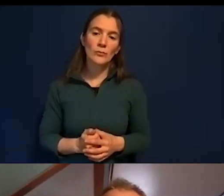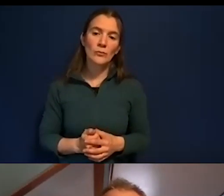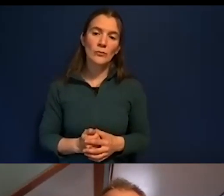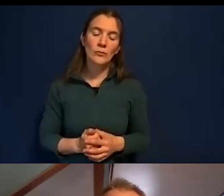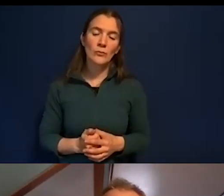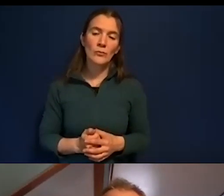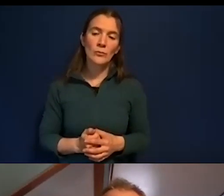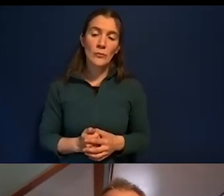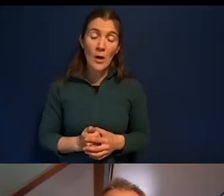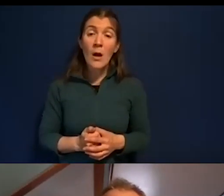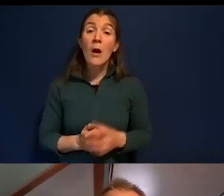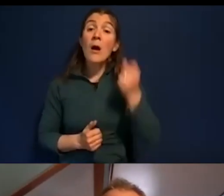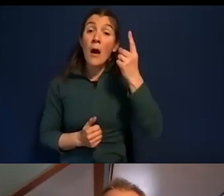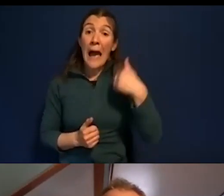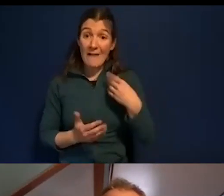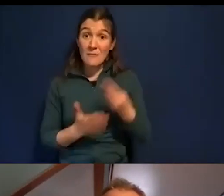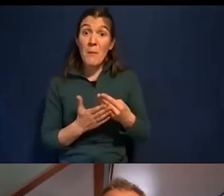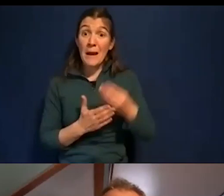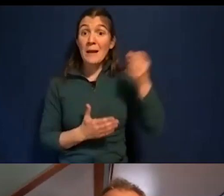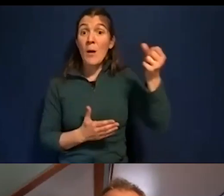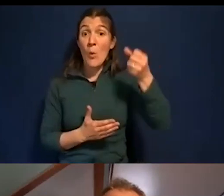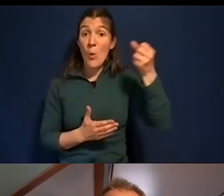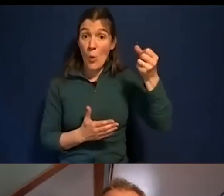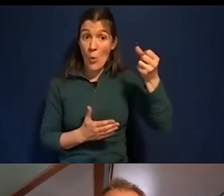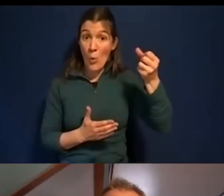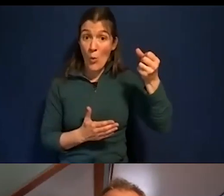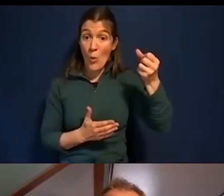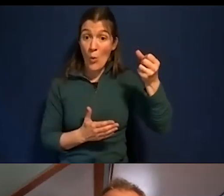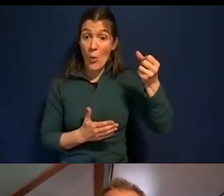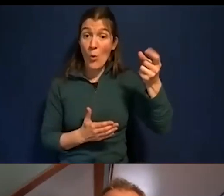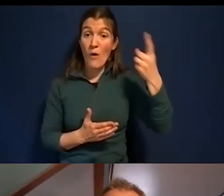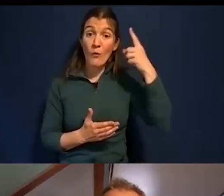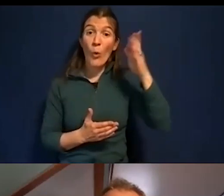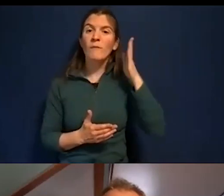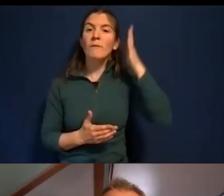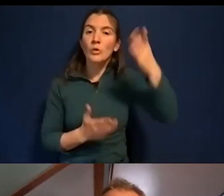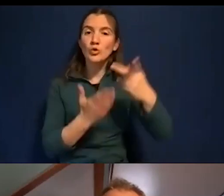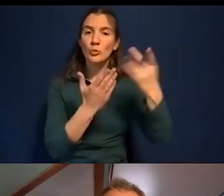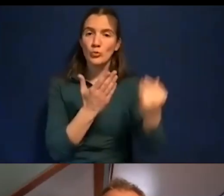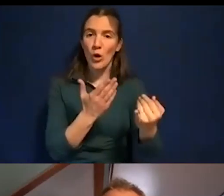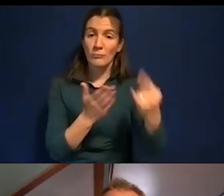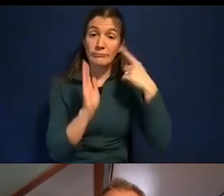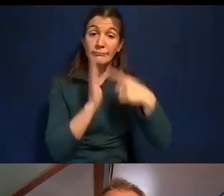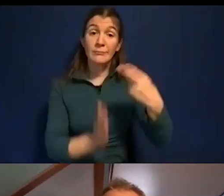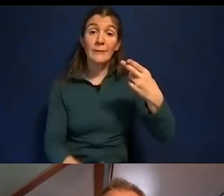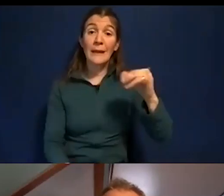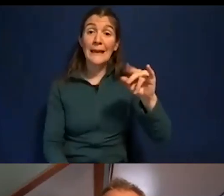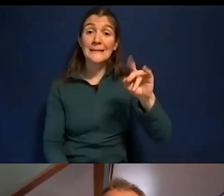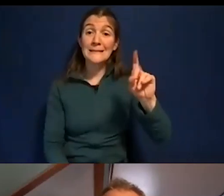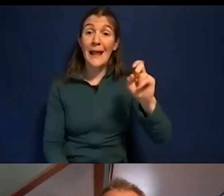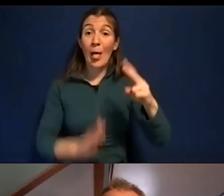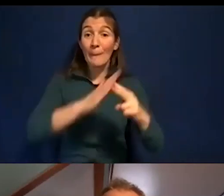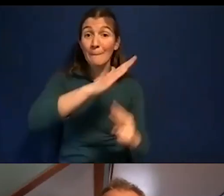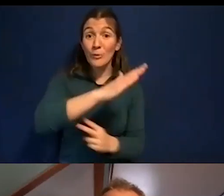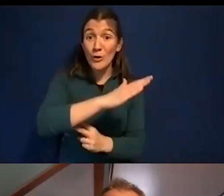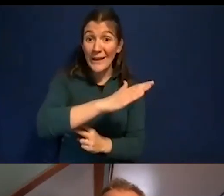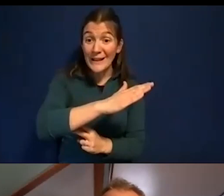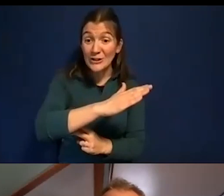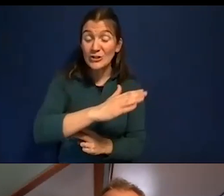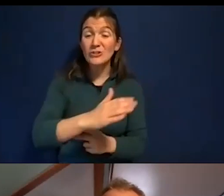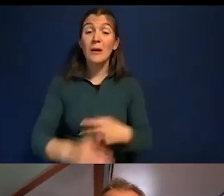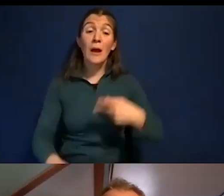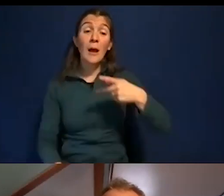There's money set aside again, or funds for the future projects, including the Hinsdale Bridge, the Big Putney